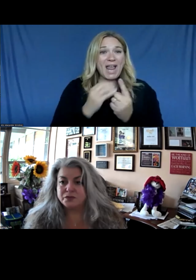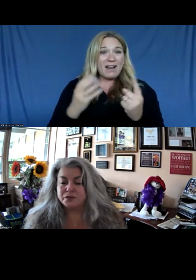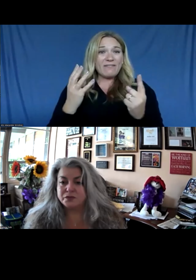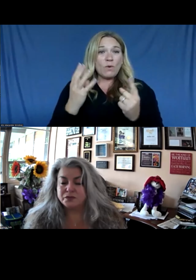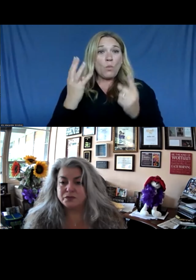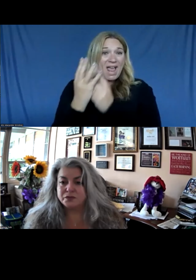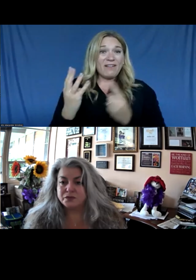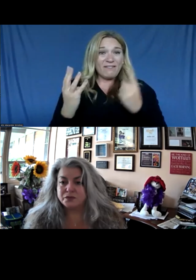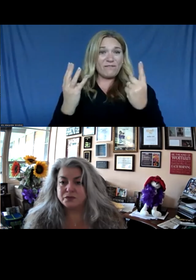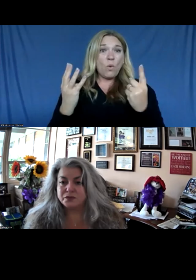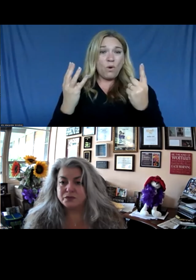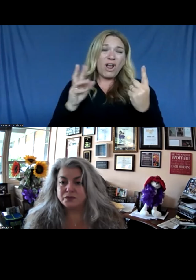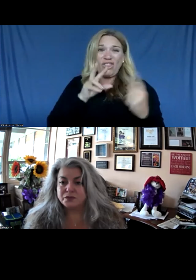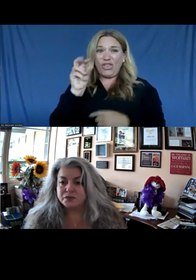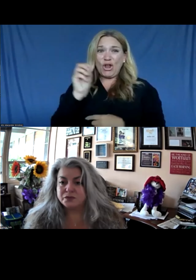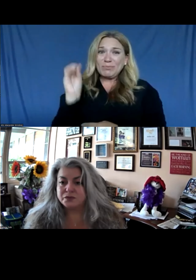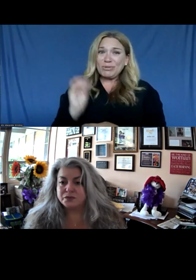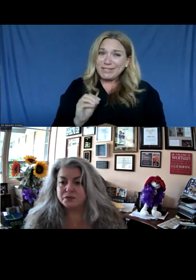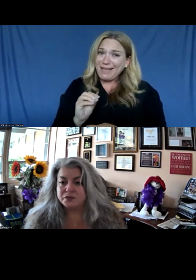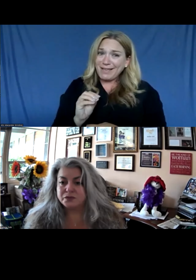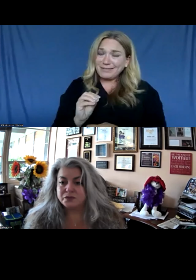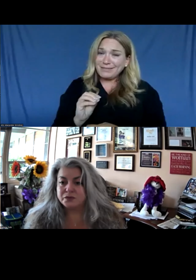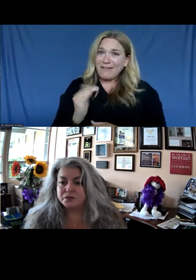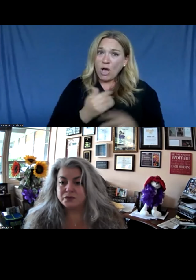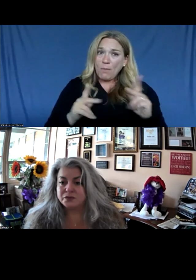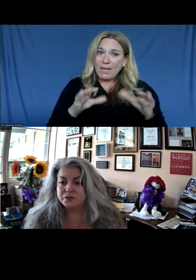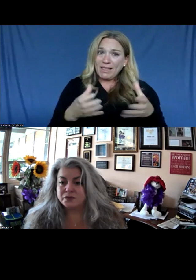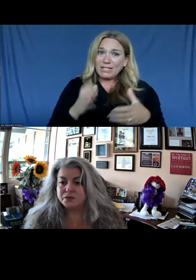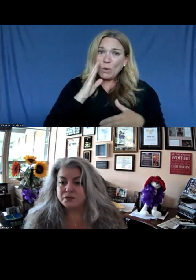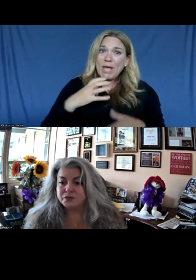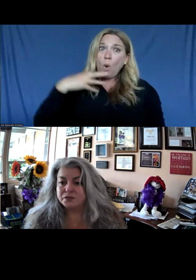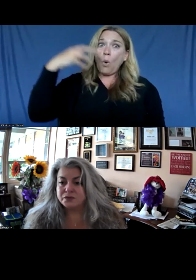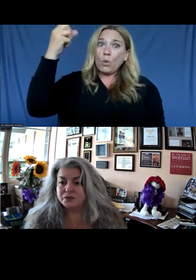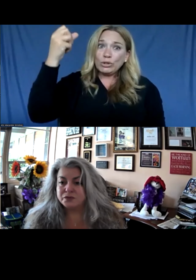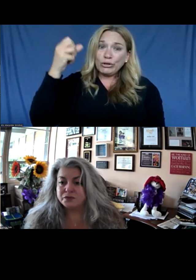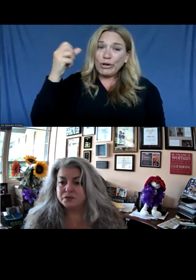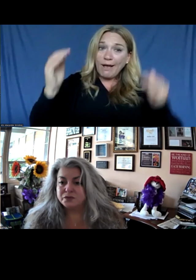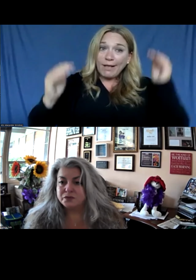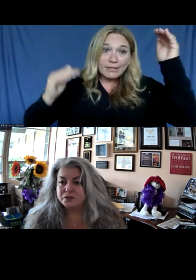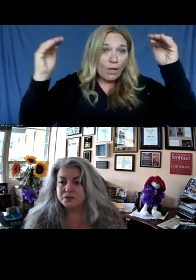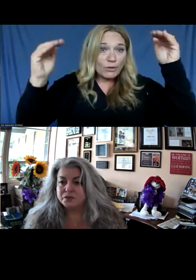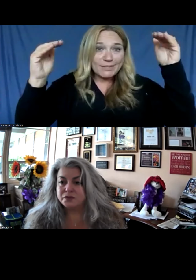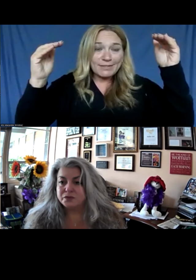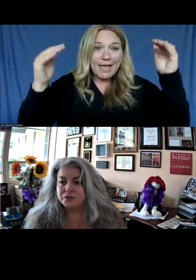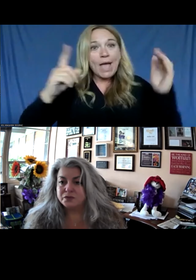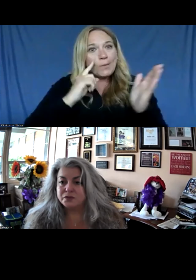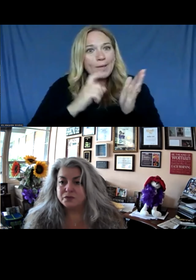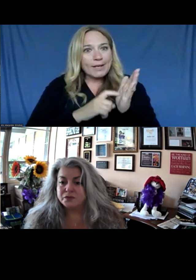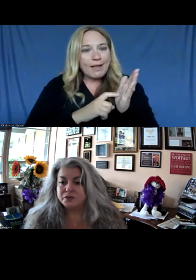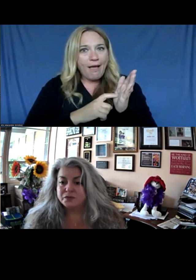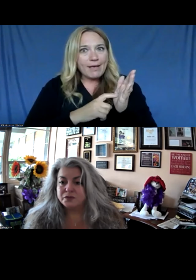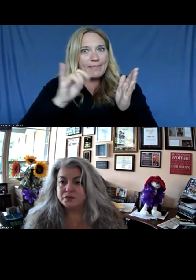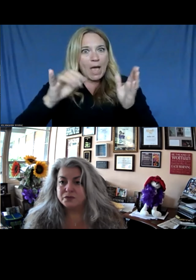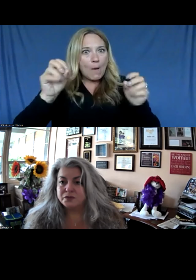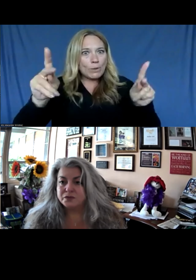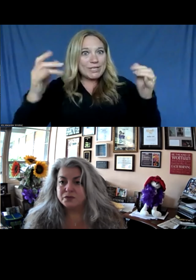30% of our population in 8 or 9 years are going to be older adults. And recognizing the opportunity now,